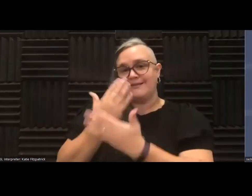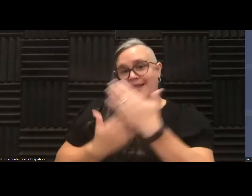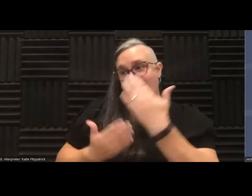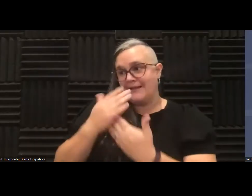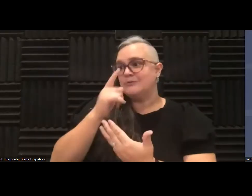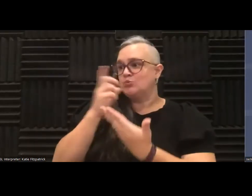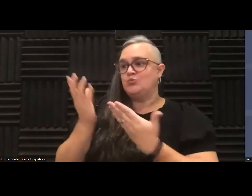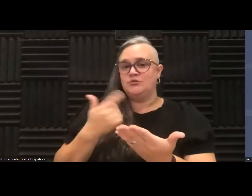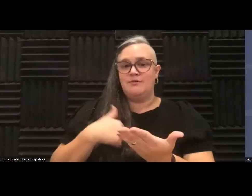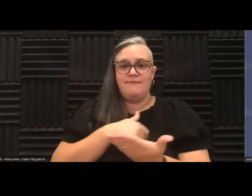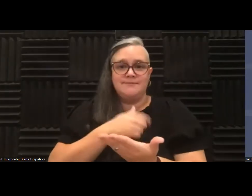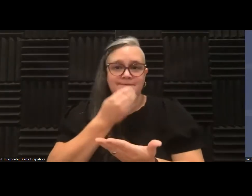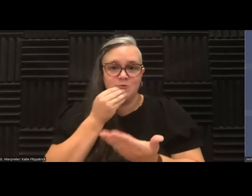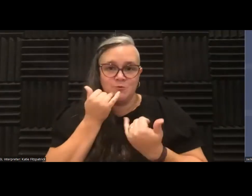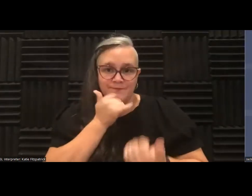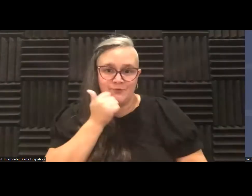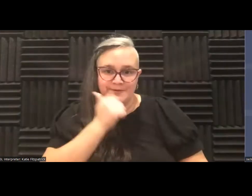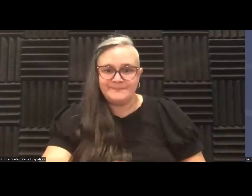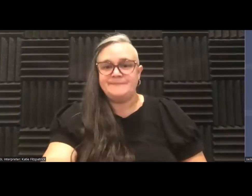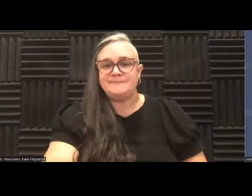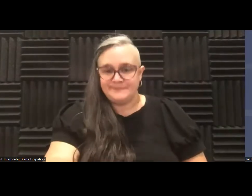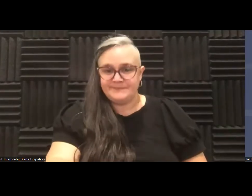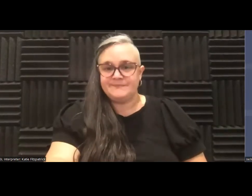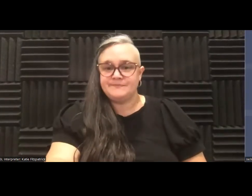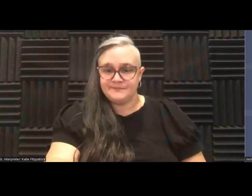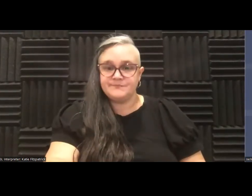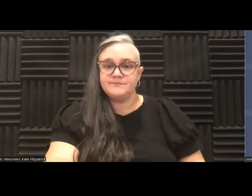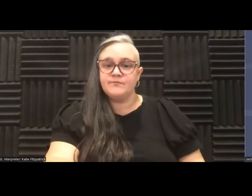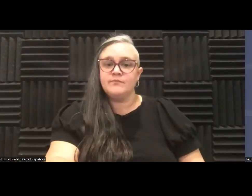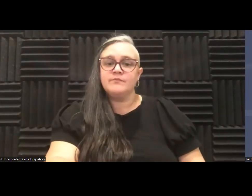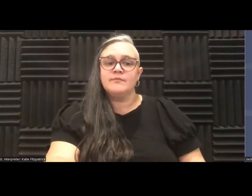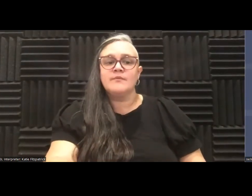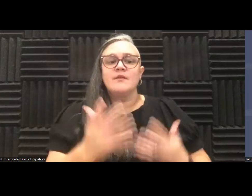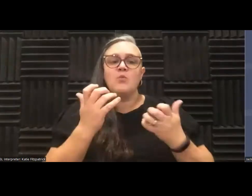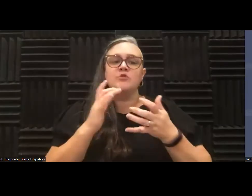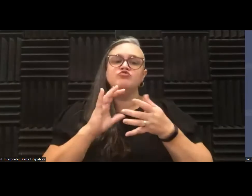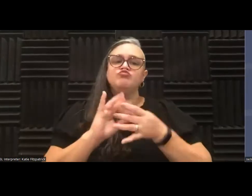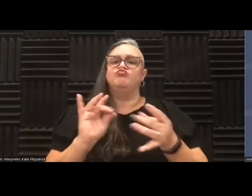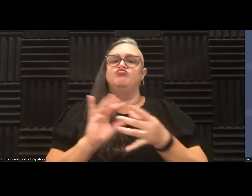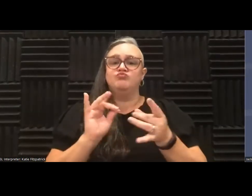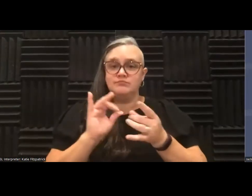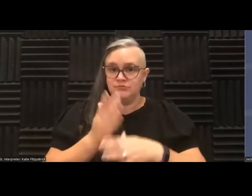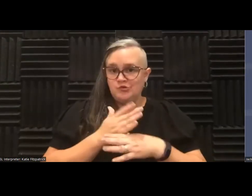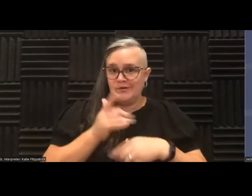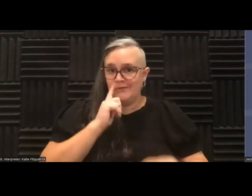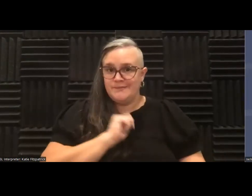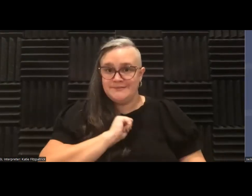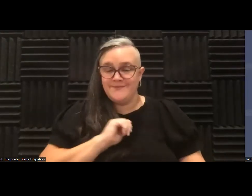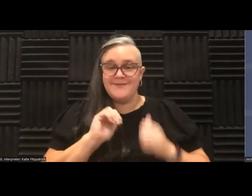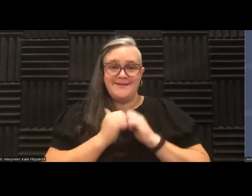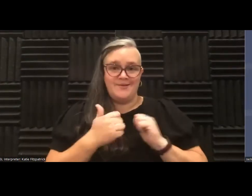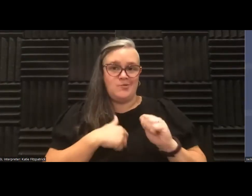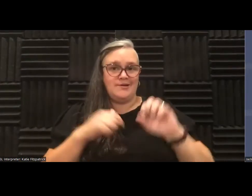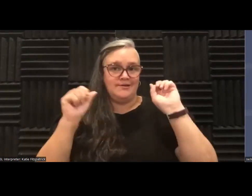each day. I'm just going to share a little bit about myself just to kind of show how I'm able